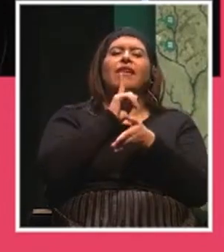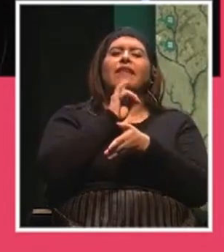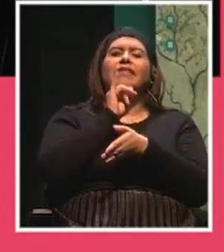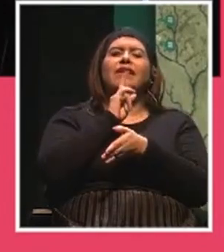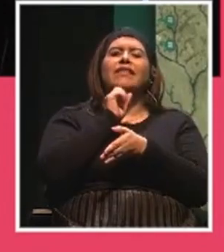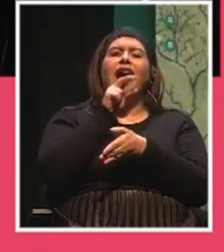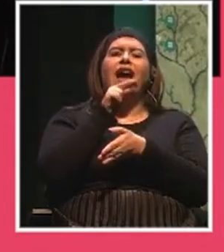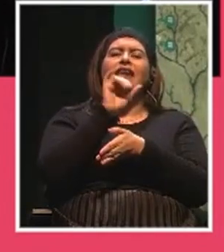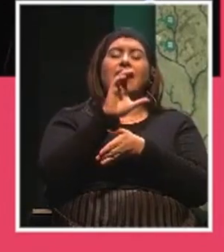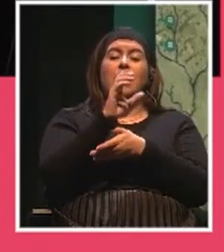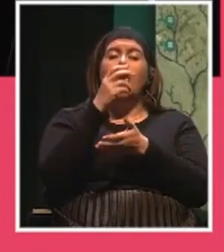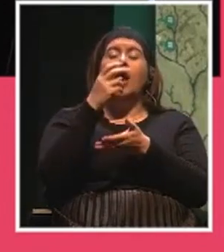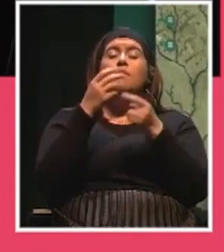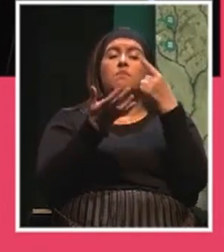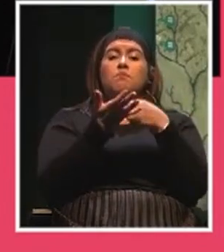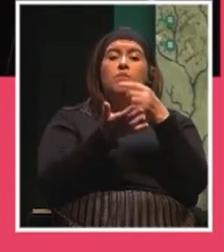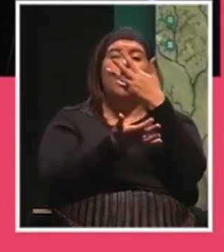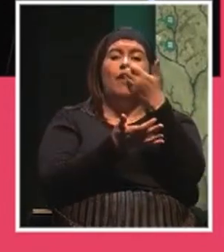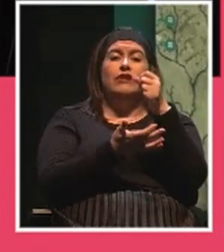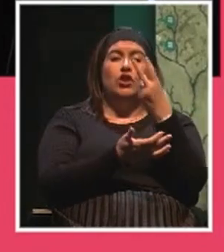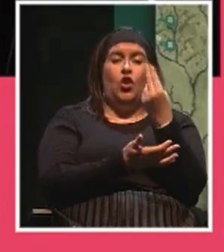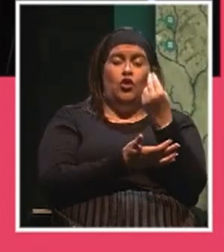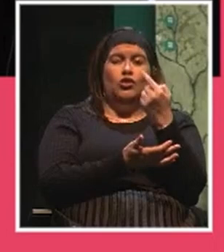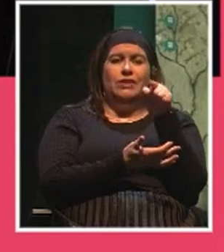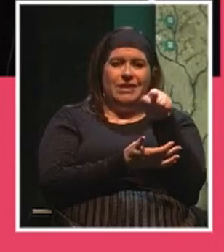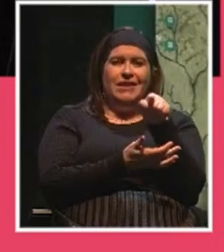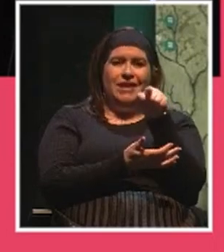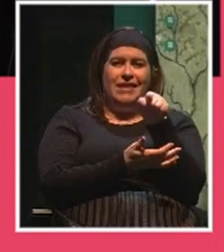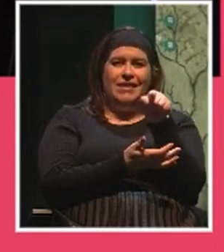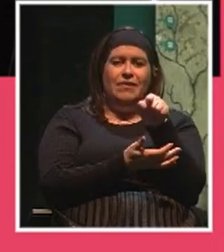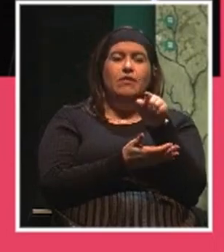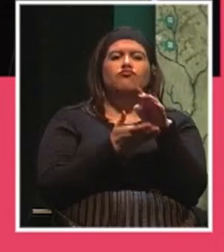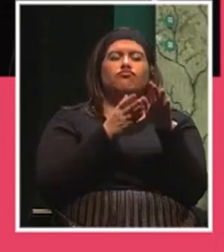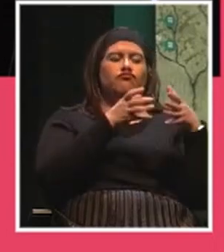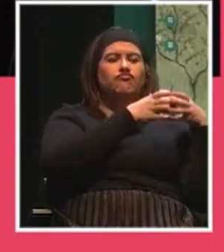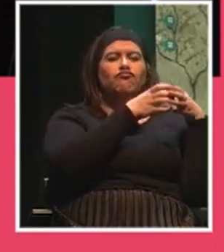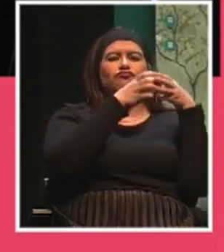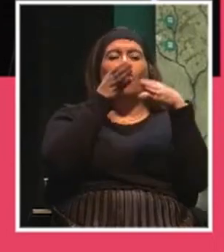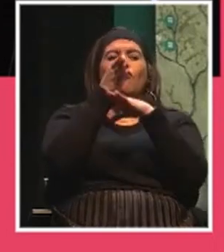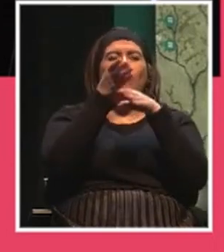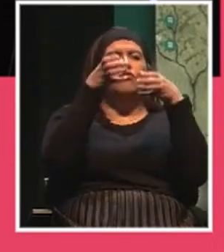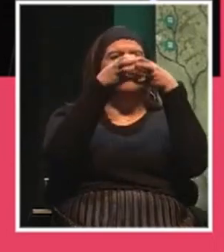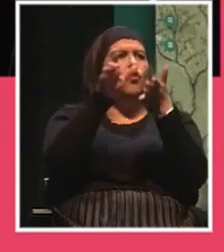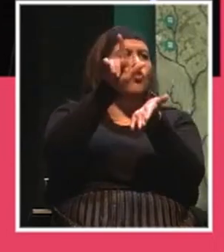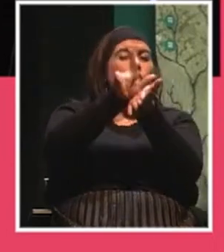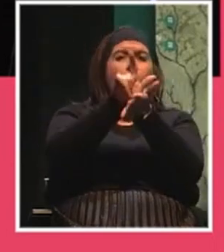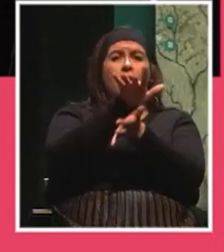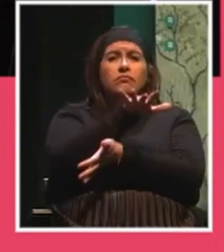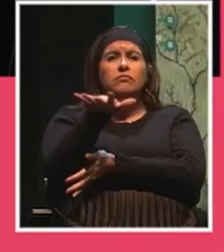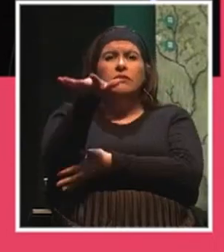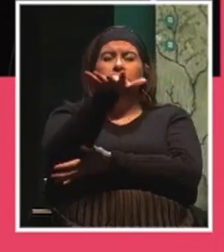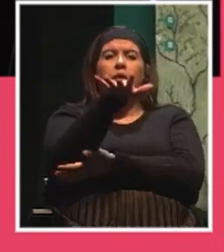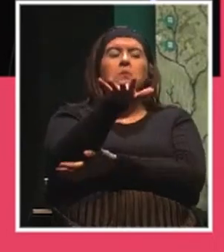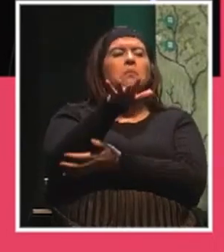there. They had just wrapped, so it was a warm set. And we got there